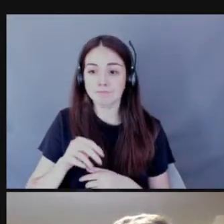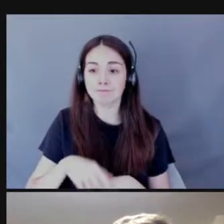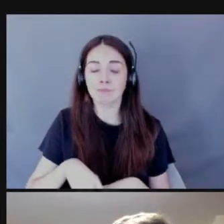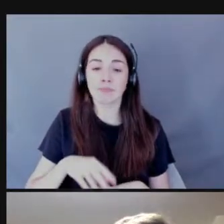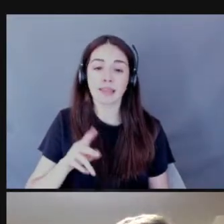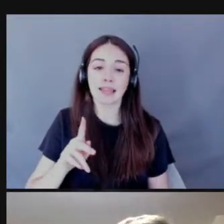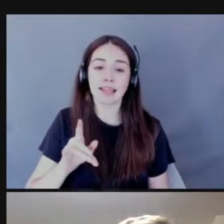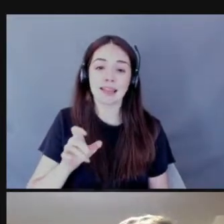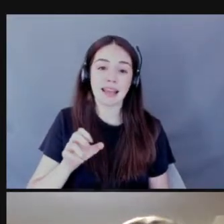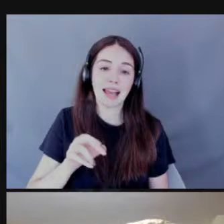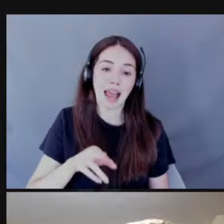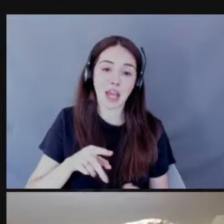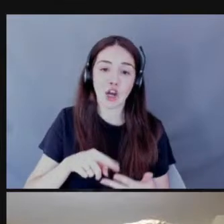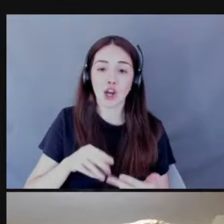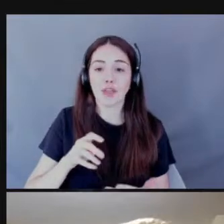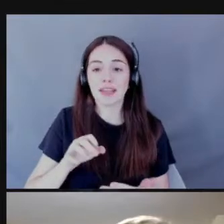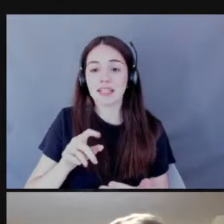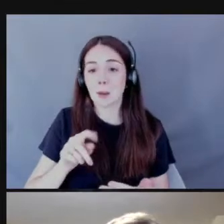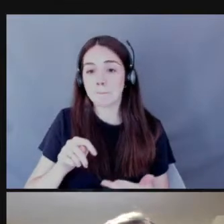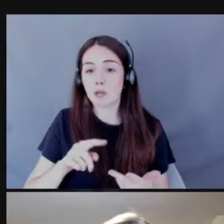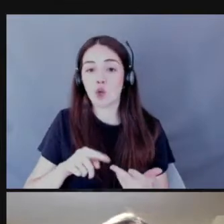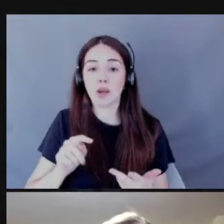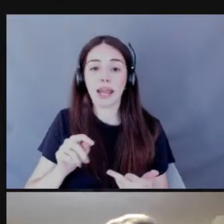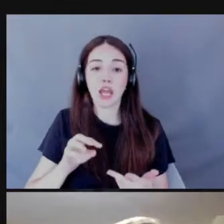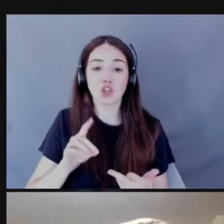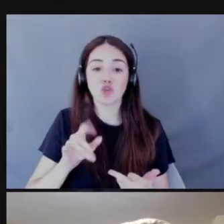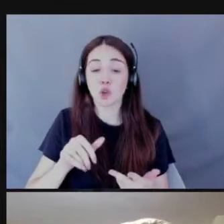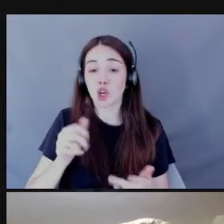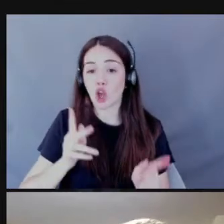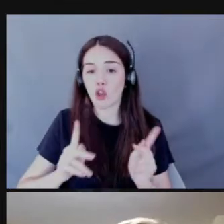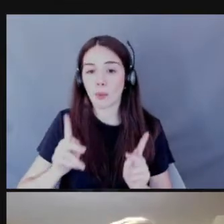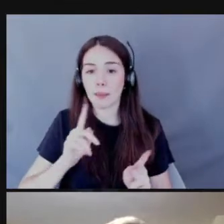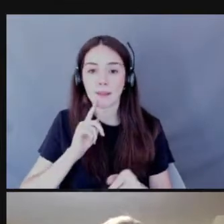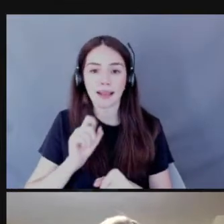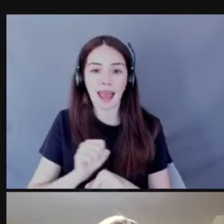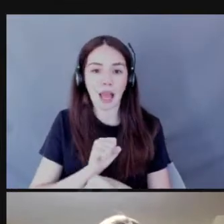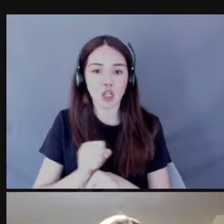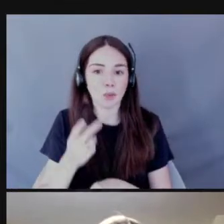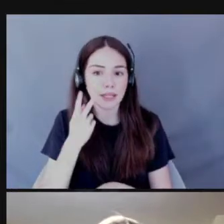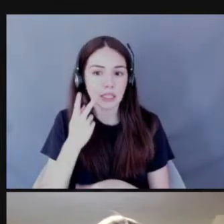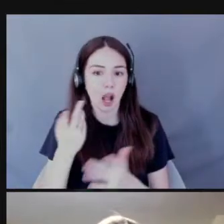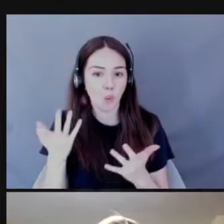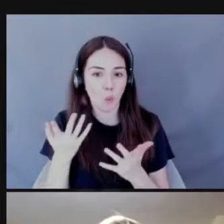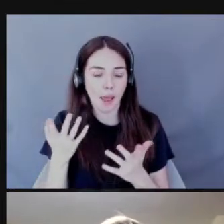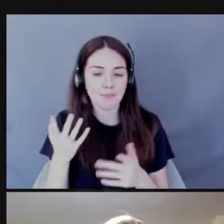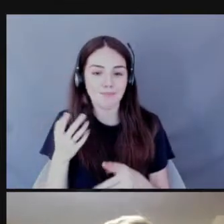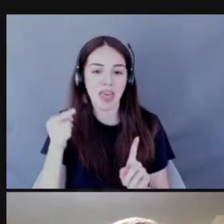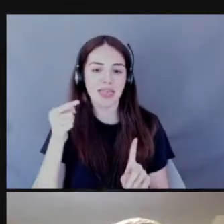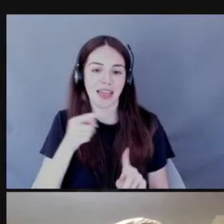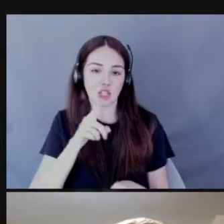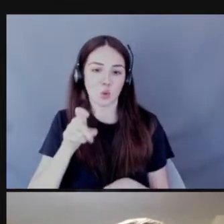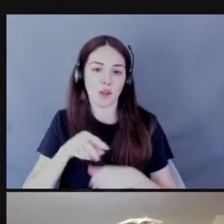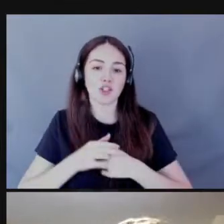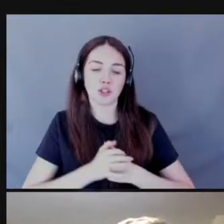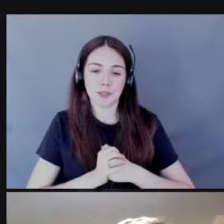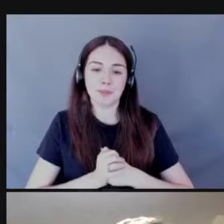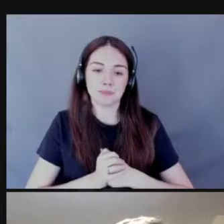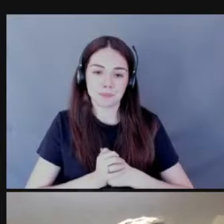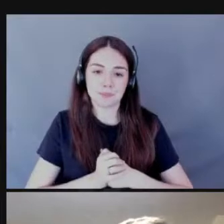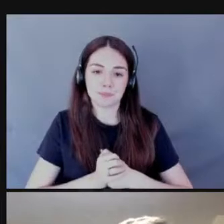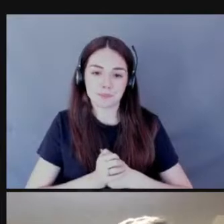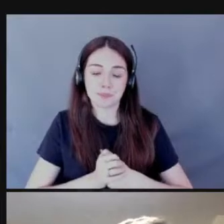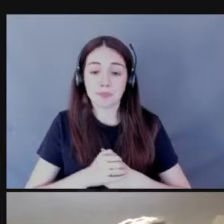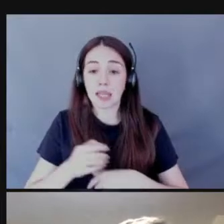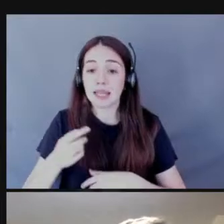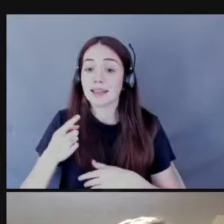the Smoots and Trudy Guthrie and others actually see? And that is a discussion that